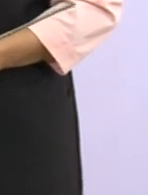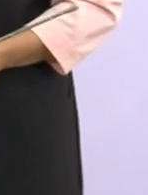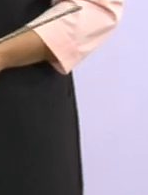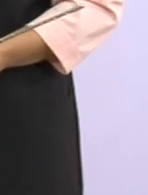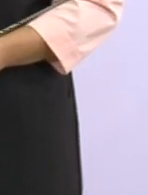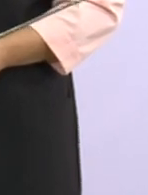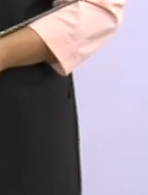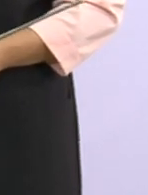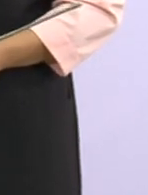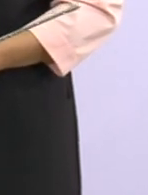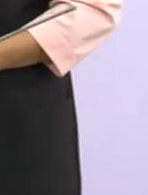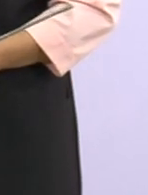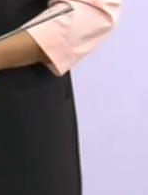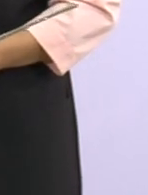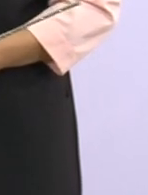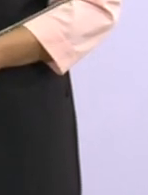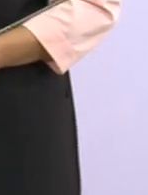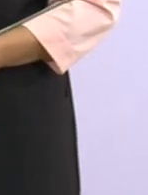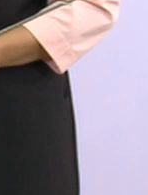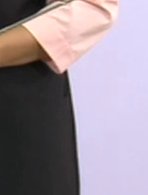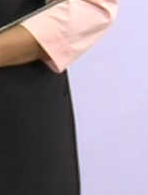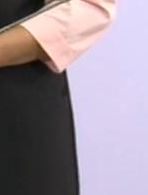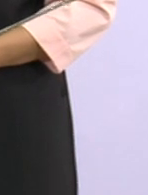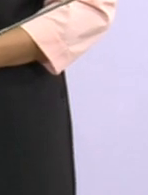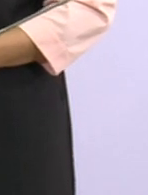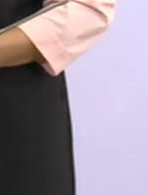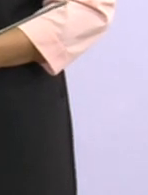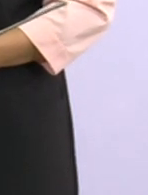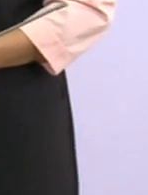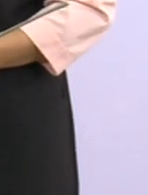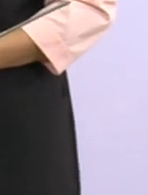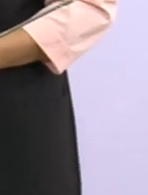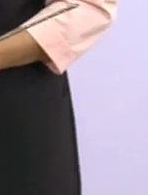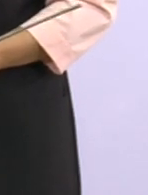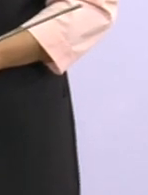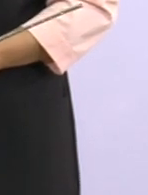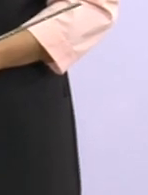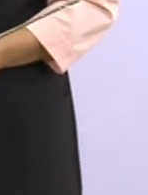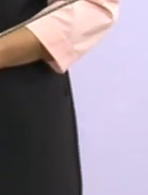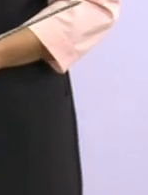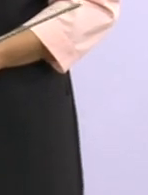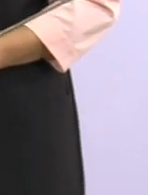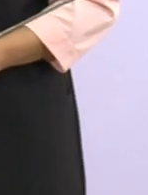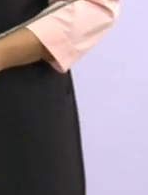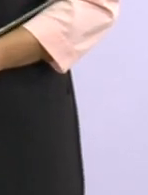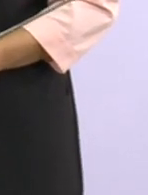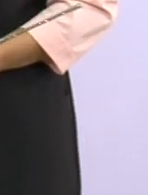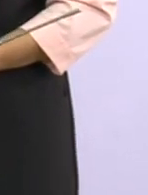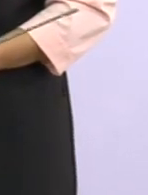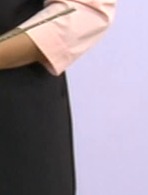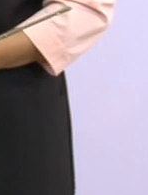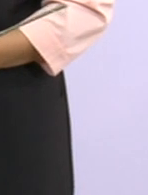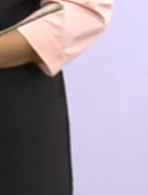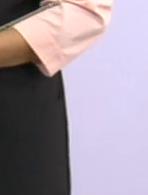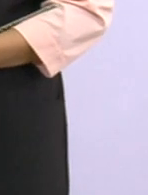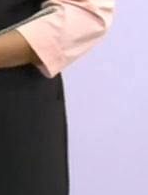Right, it's sliding roof for the extremely hot days in the summer and the extremely cold days in